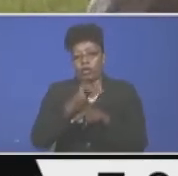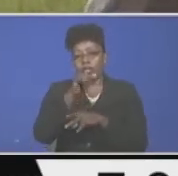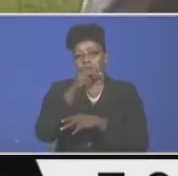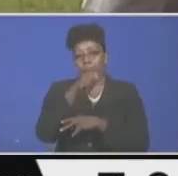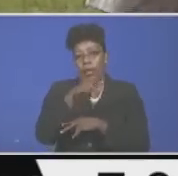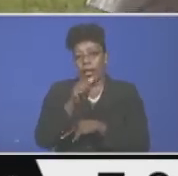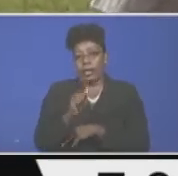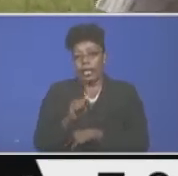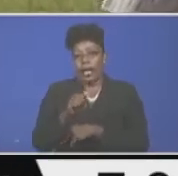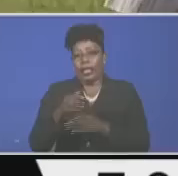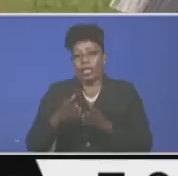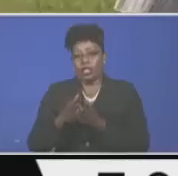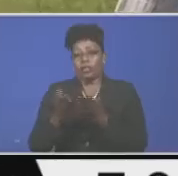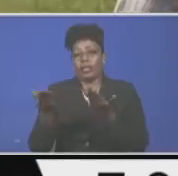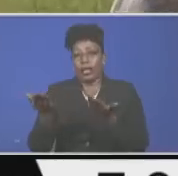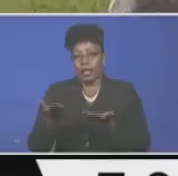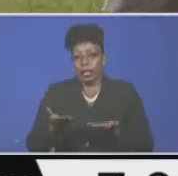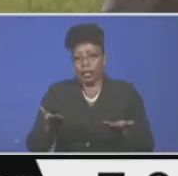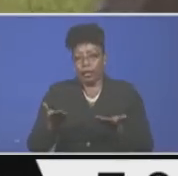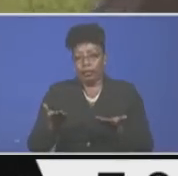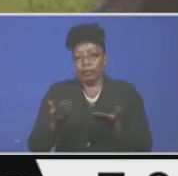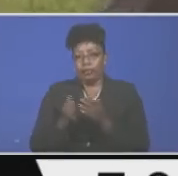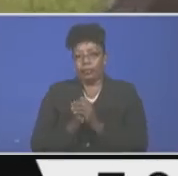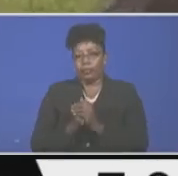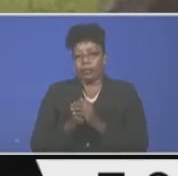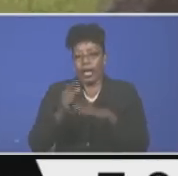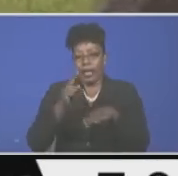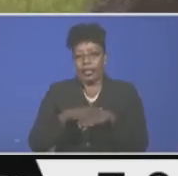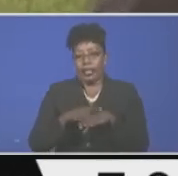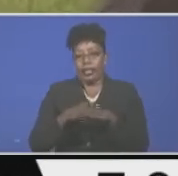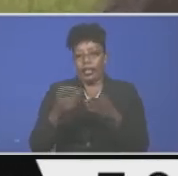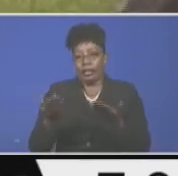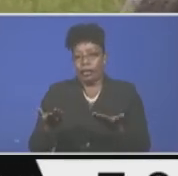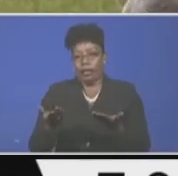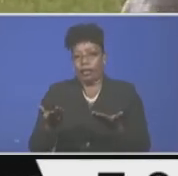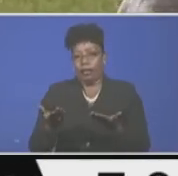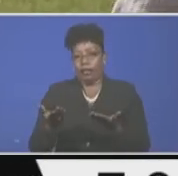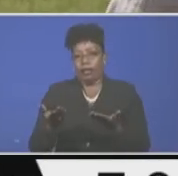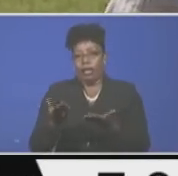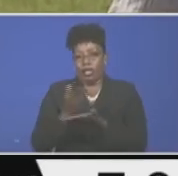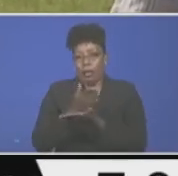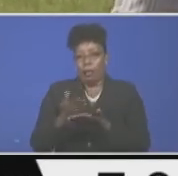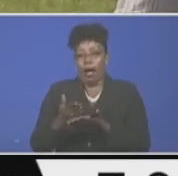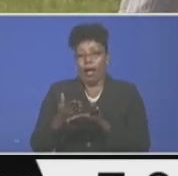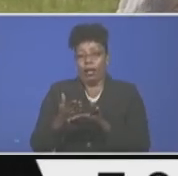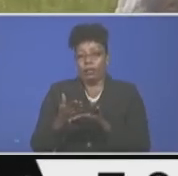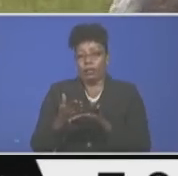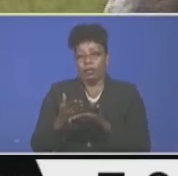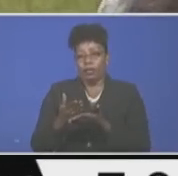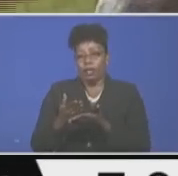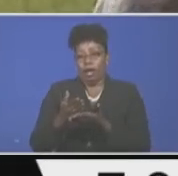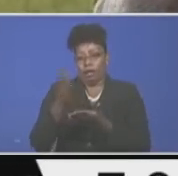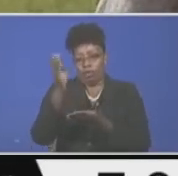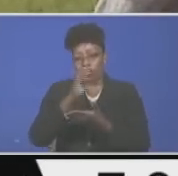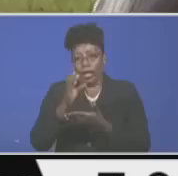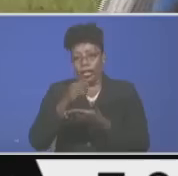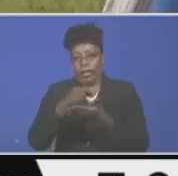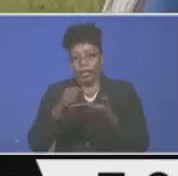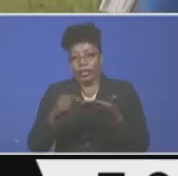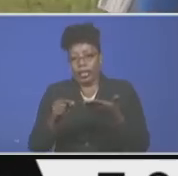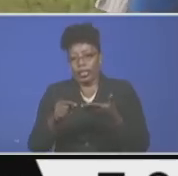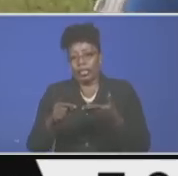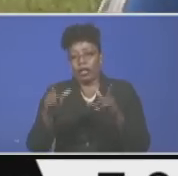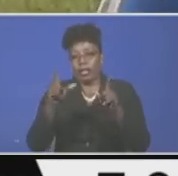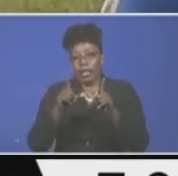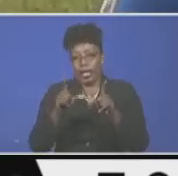shipped here. So they will arrive, I think it's time that they're here now, to have them here as a part of our inventory. We're quickly trying to get them licensed,